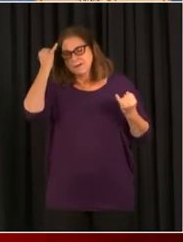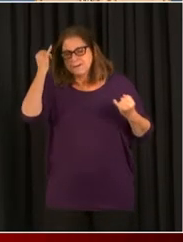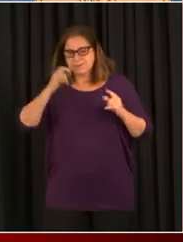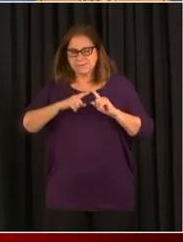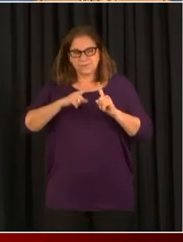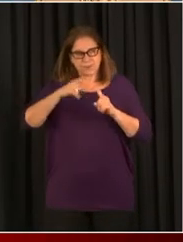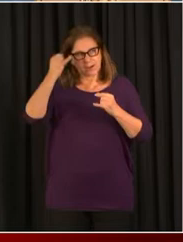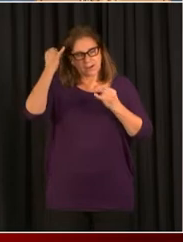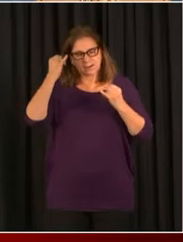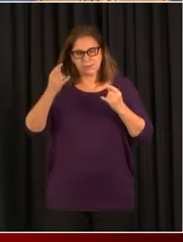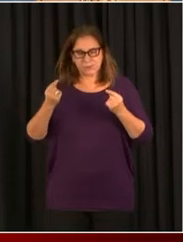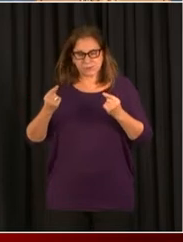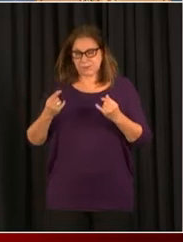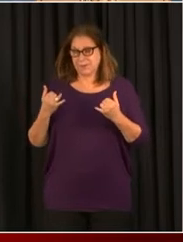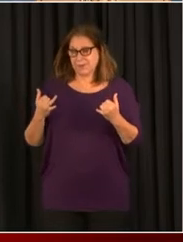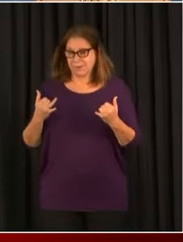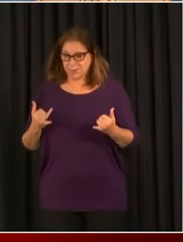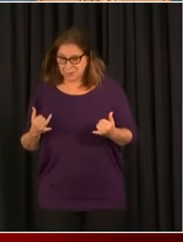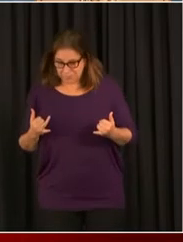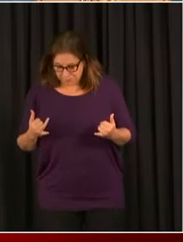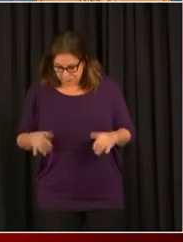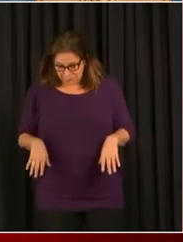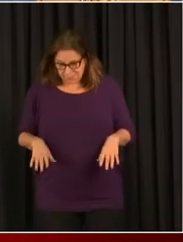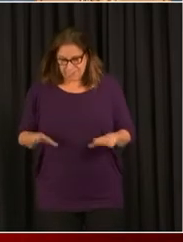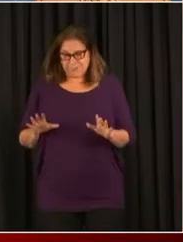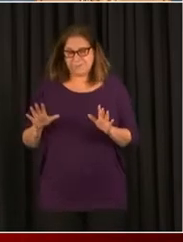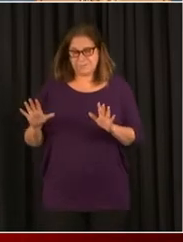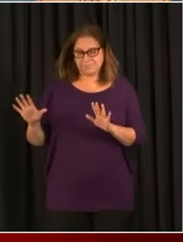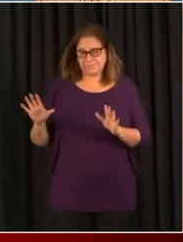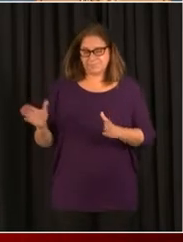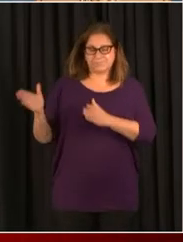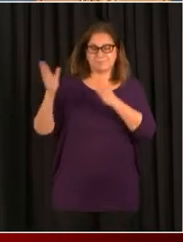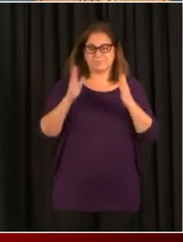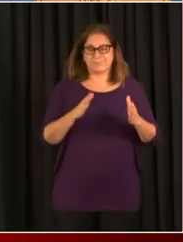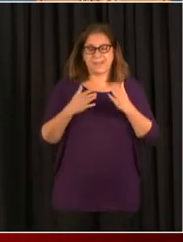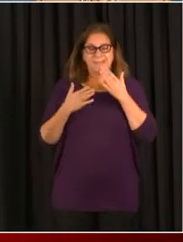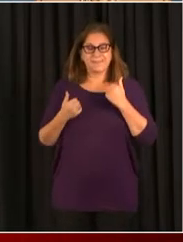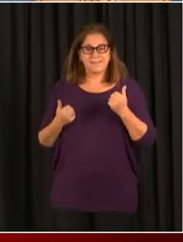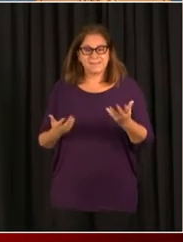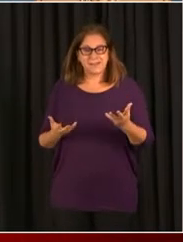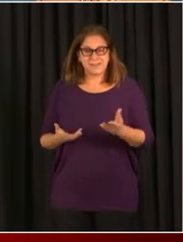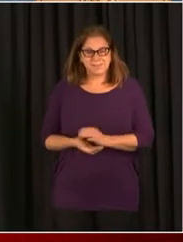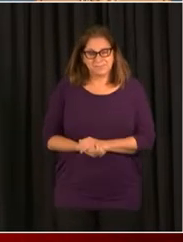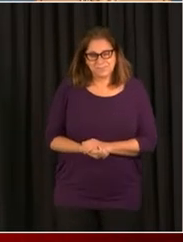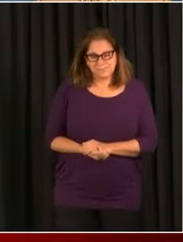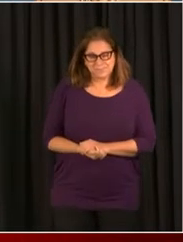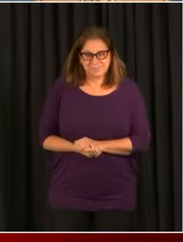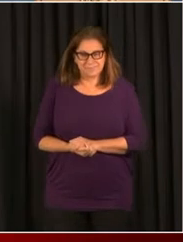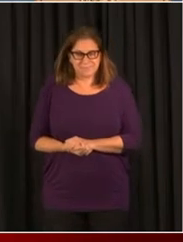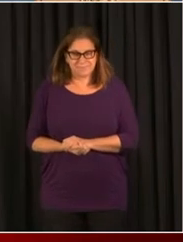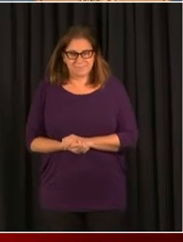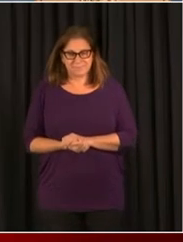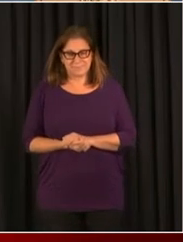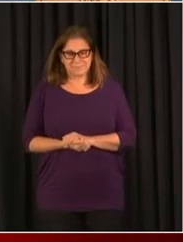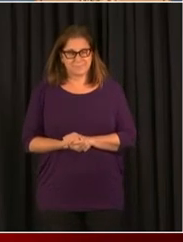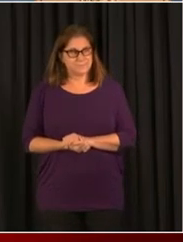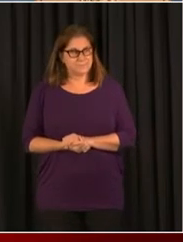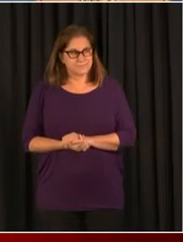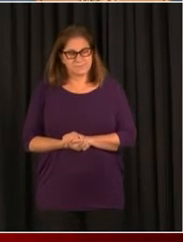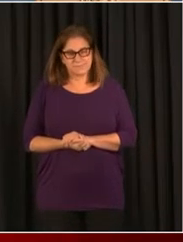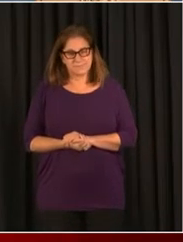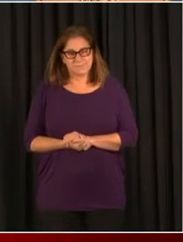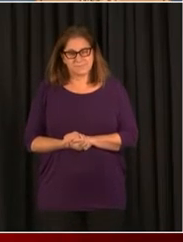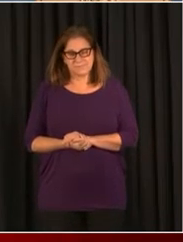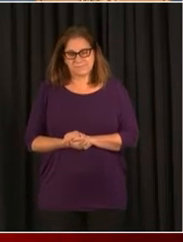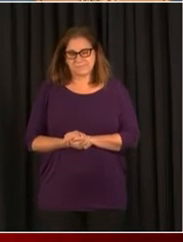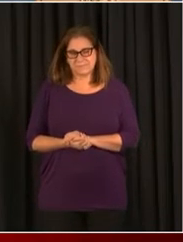during this COVID period. So I look forward to seeing all of the wonderful pictures and social media posts